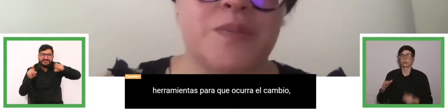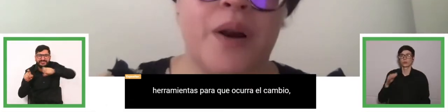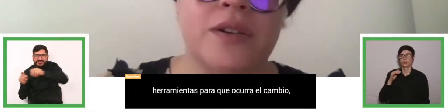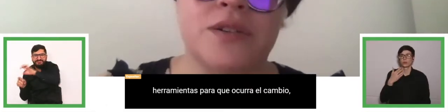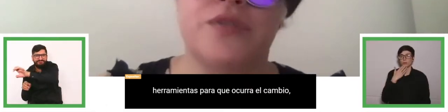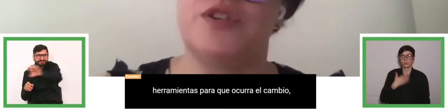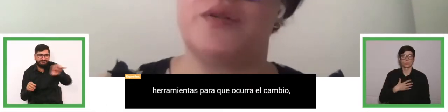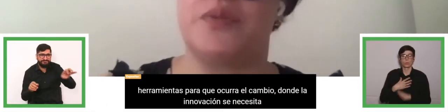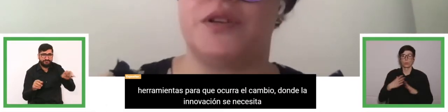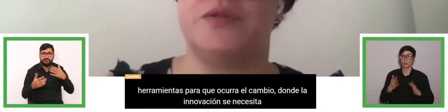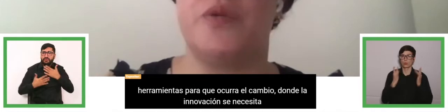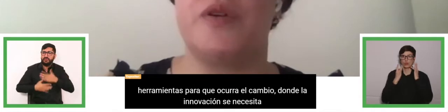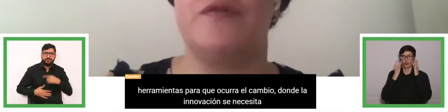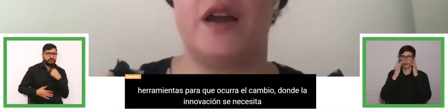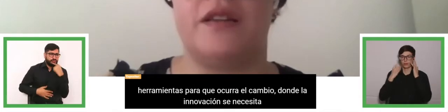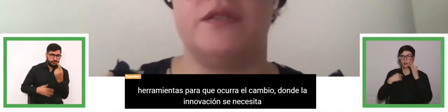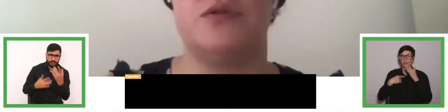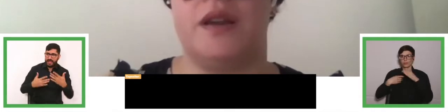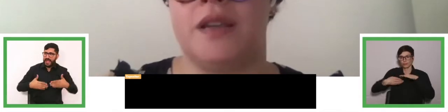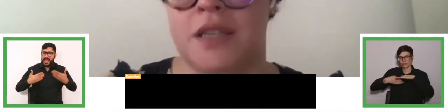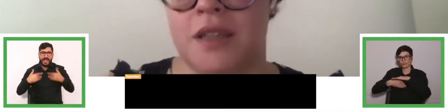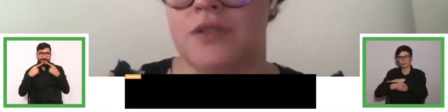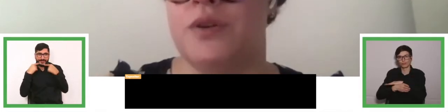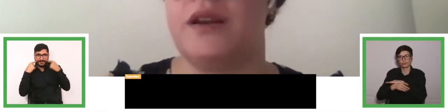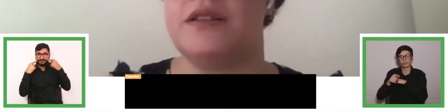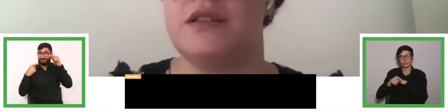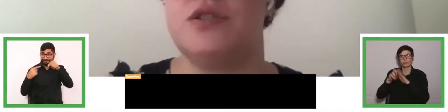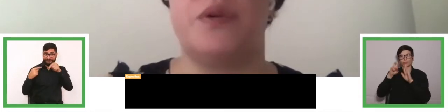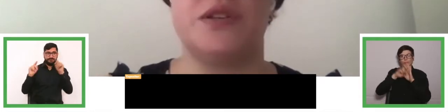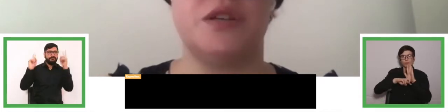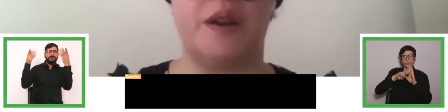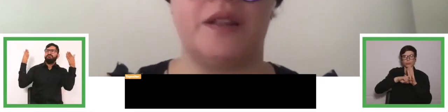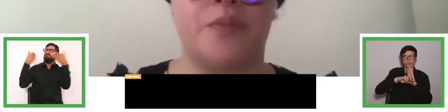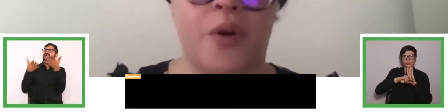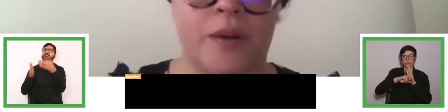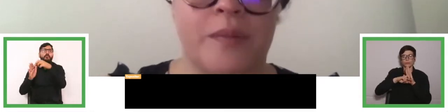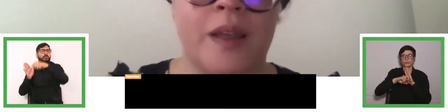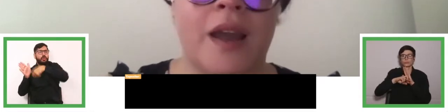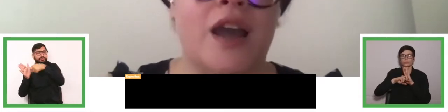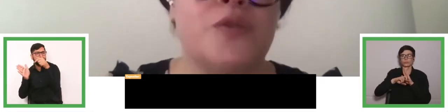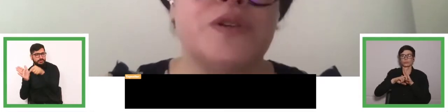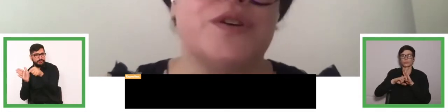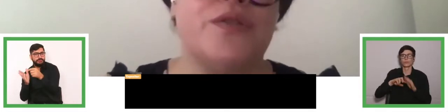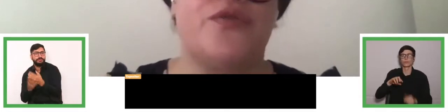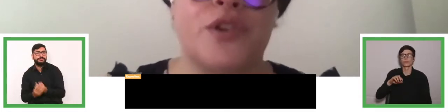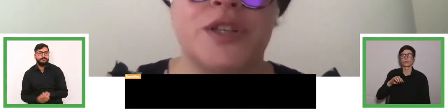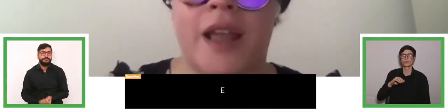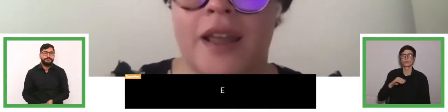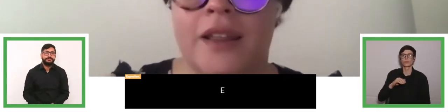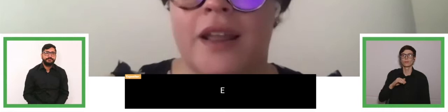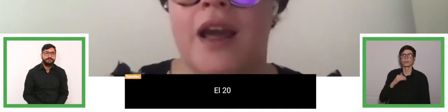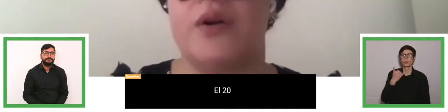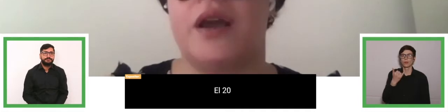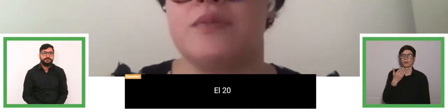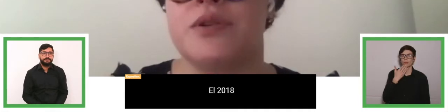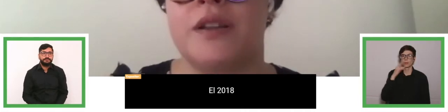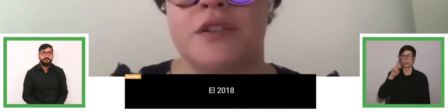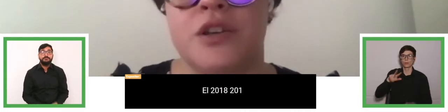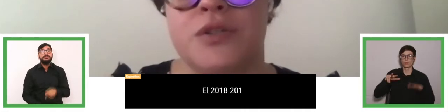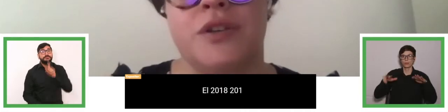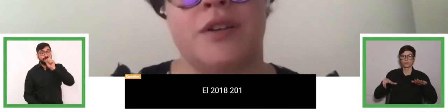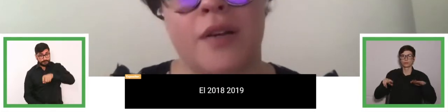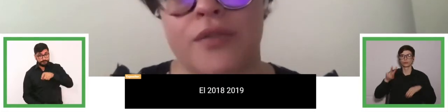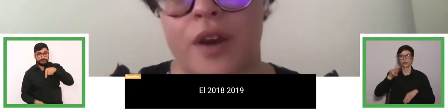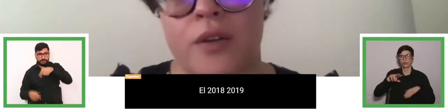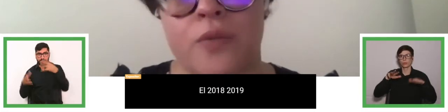year. As partners of Zero Project, we were invited in 2018 and 2019 to participate in the program, and we saw firsthand how it